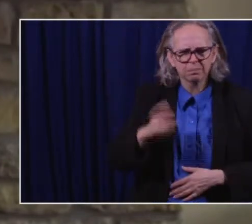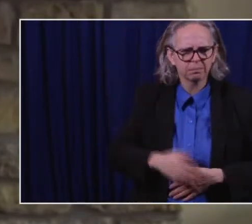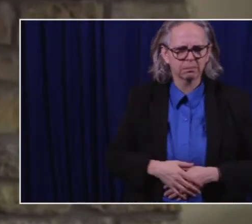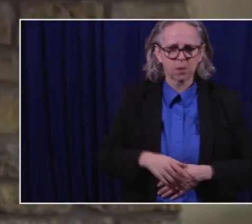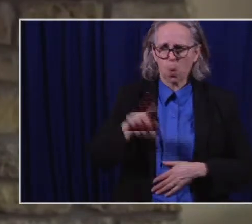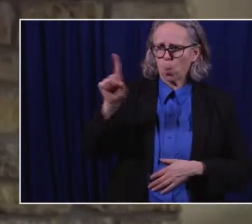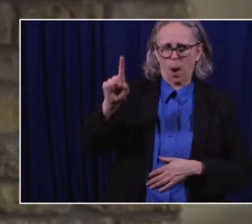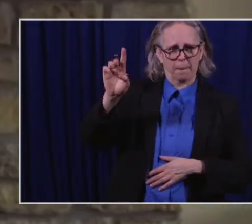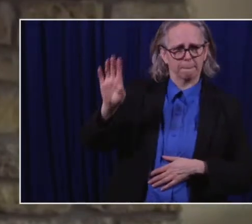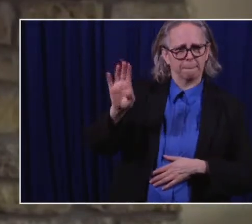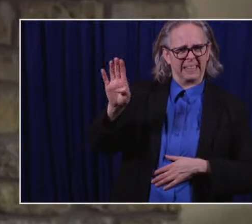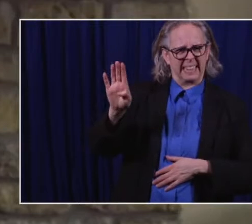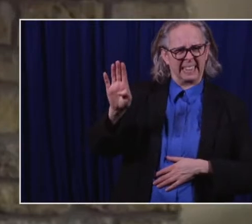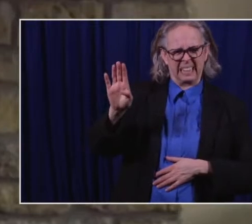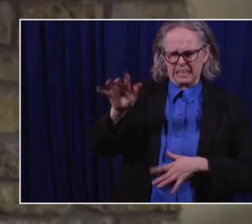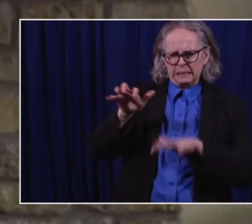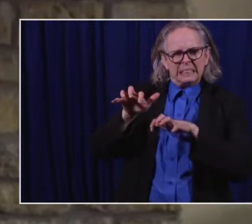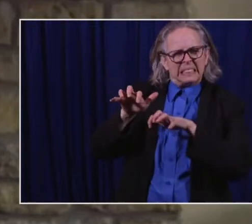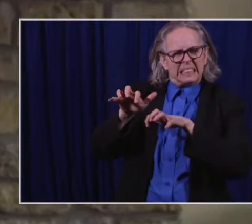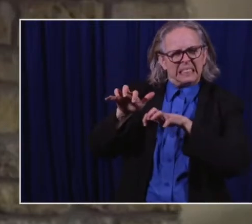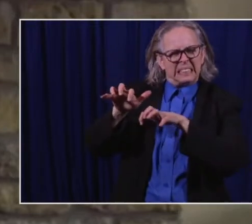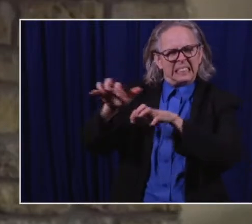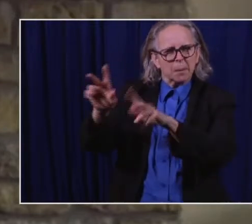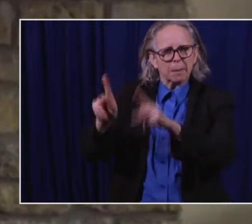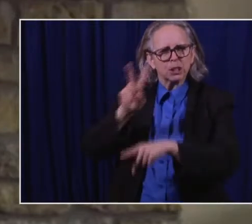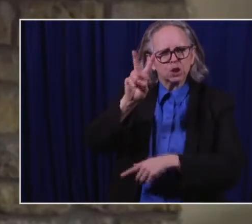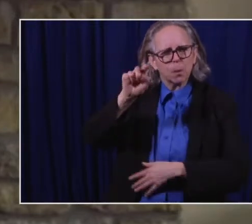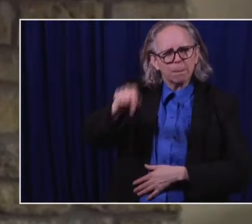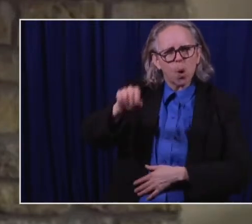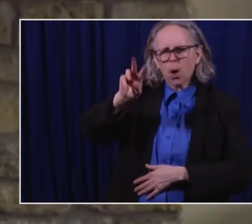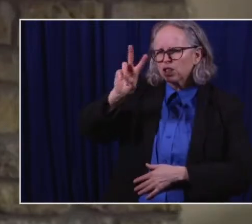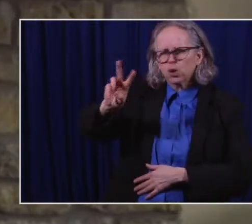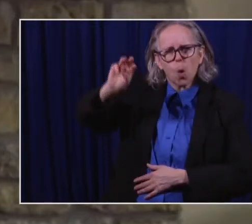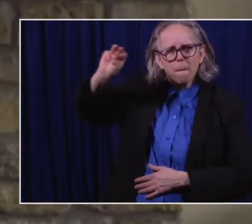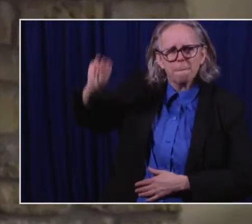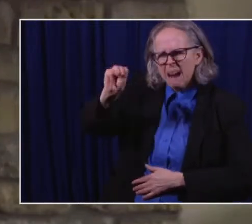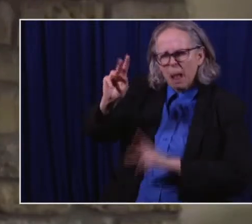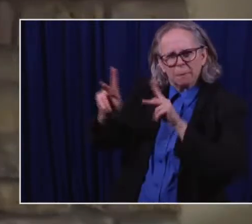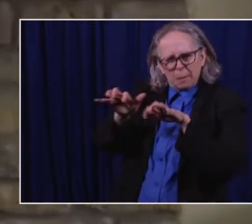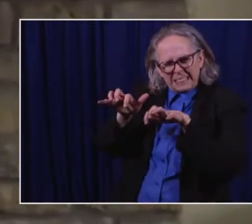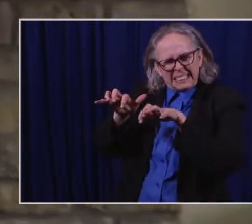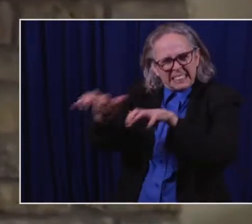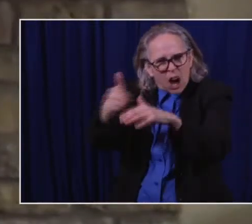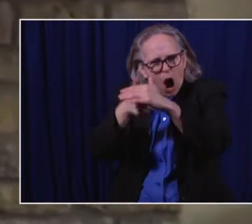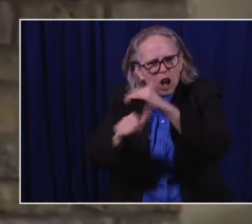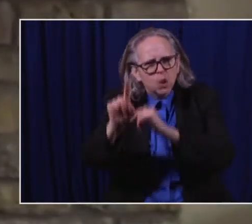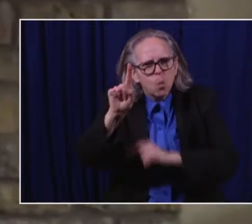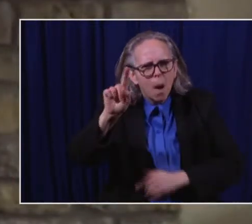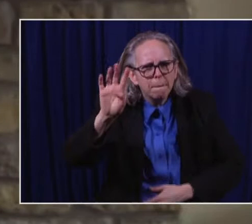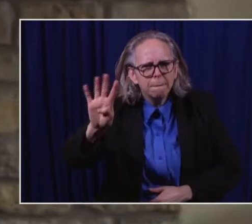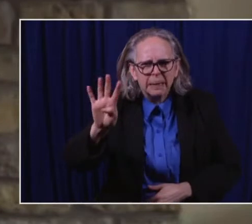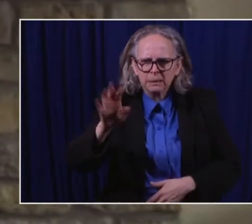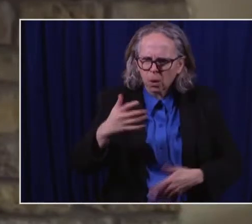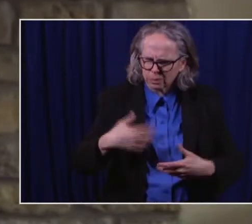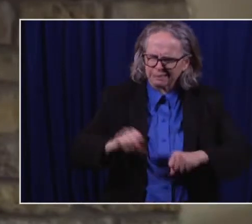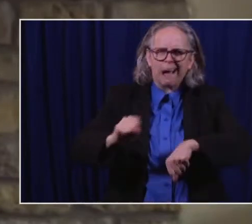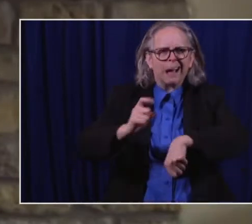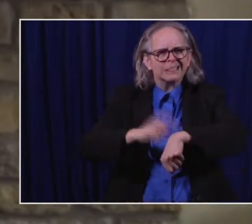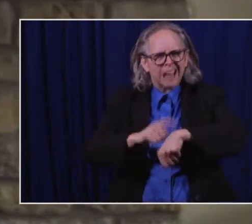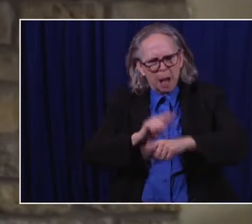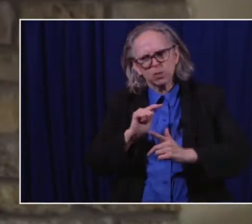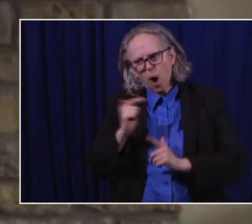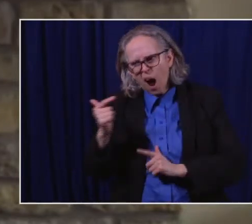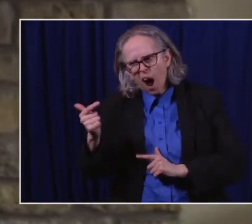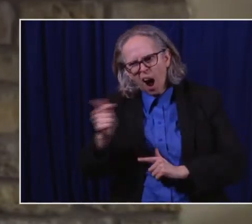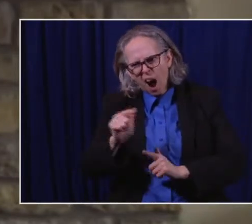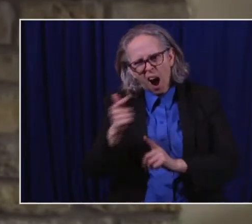It's 2.2 million people. So it's going to take a while to work through 2.B